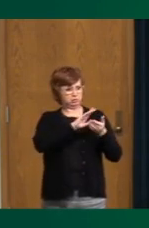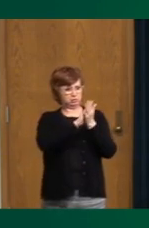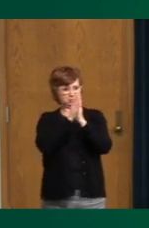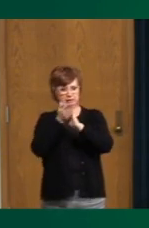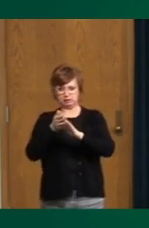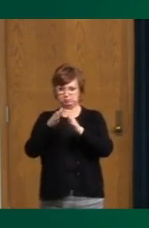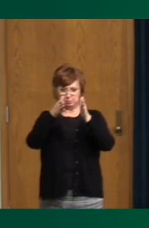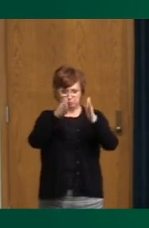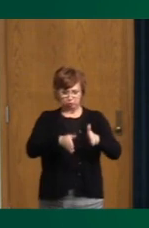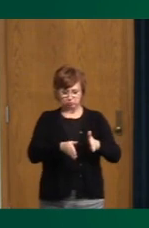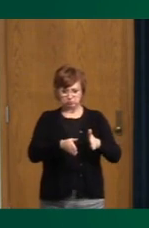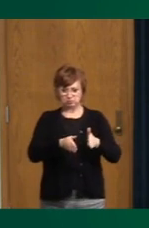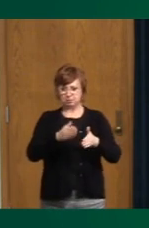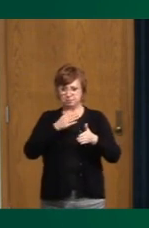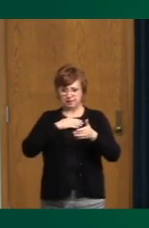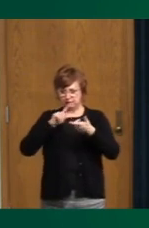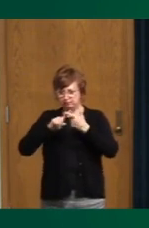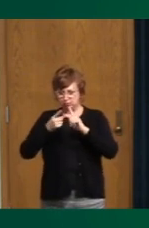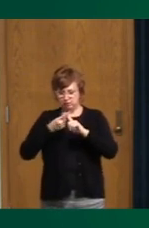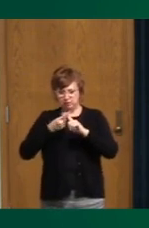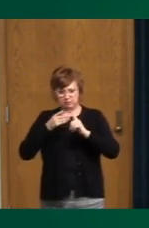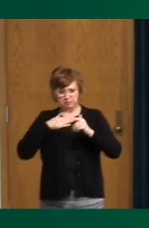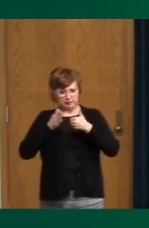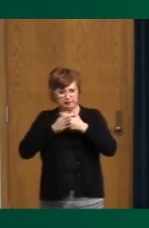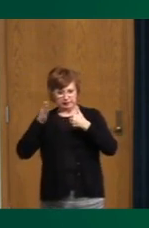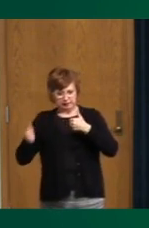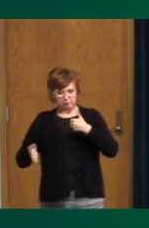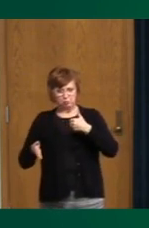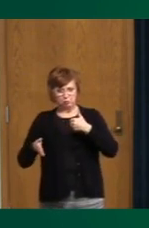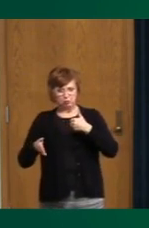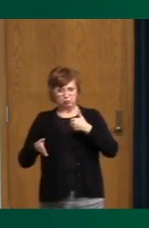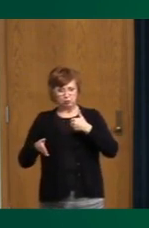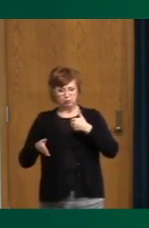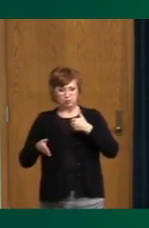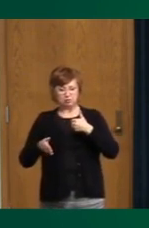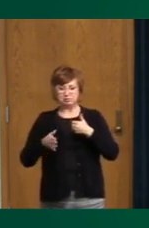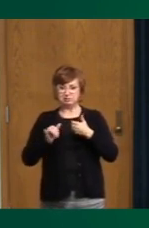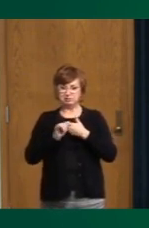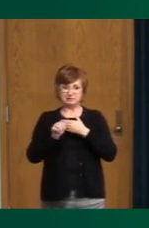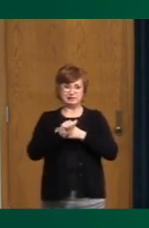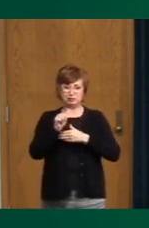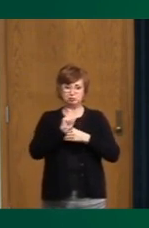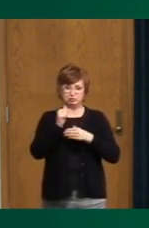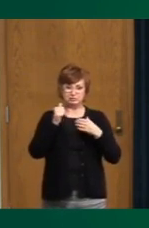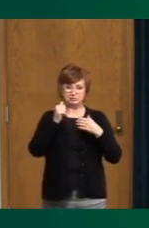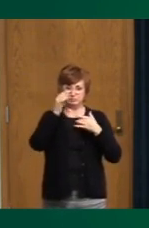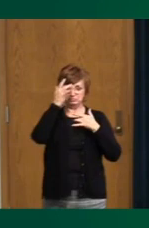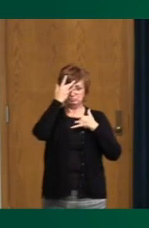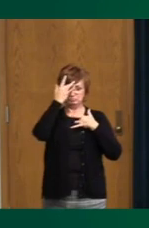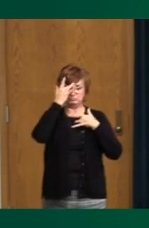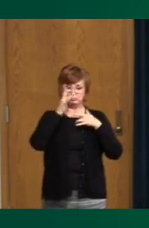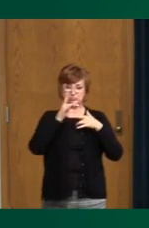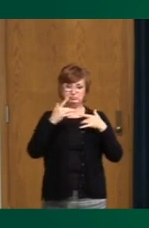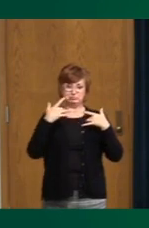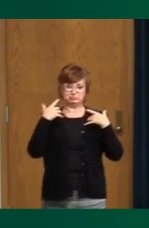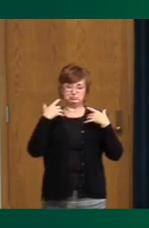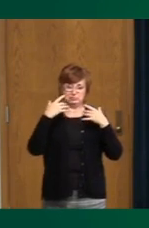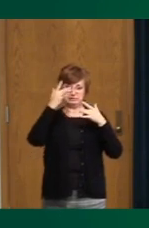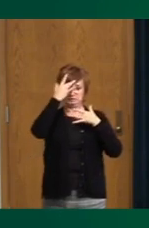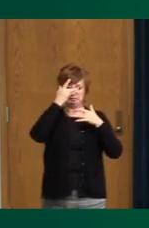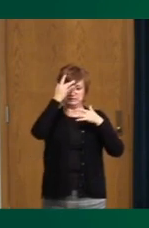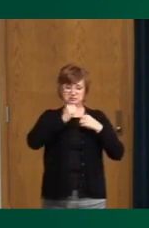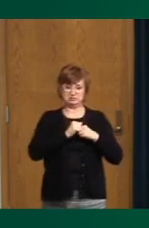who happen to have contracted what is a very dangerous disease. Most will recover, yes, but some are going to get